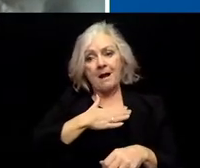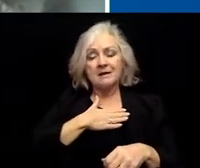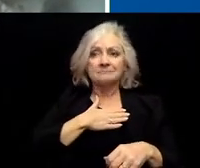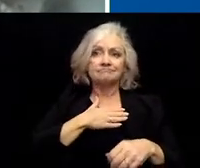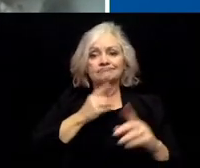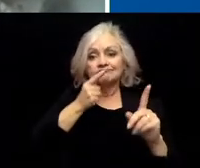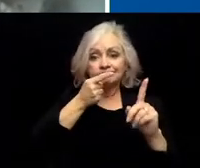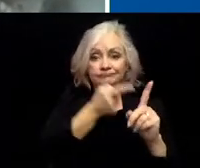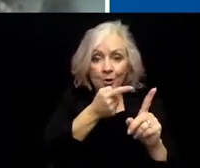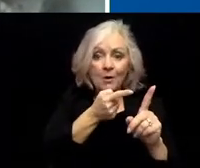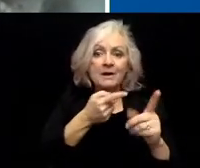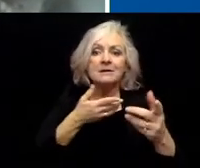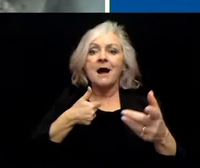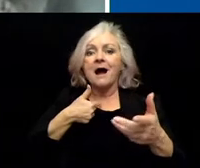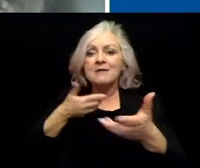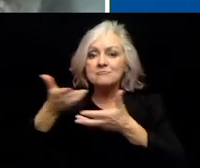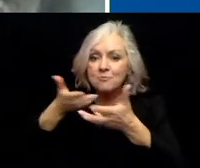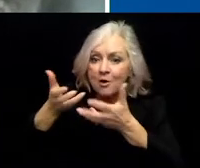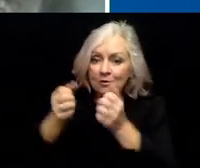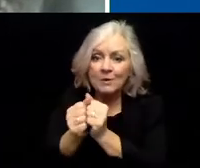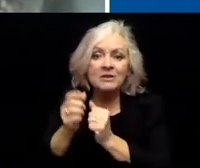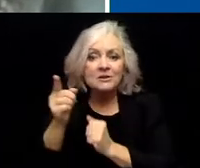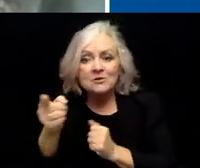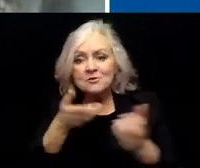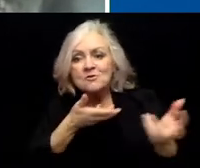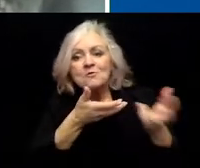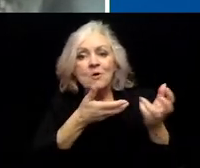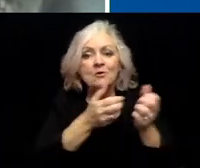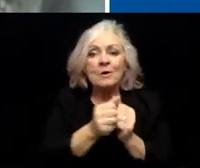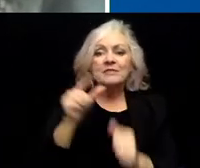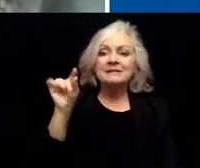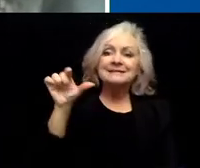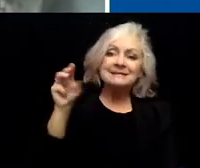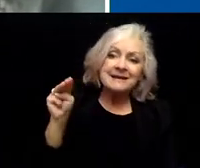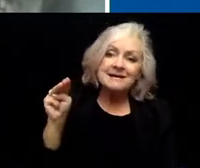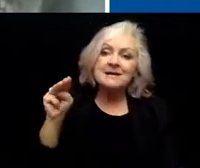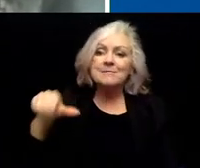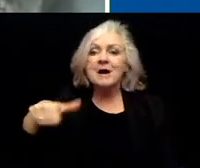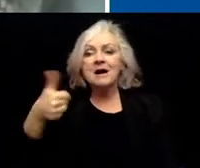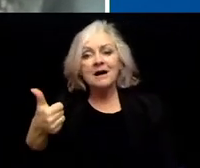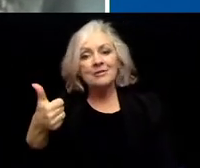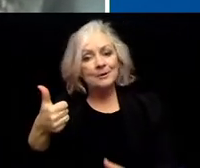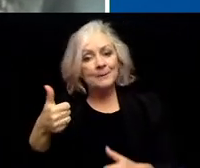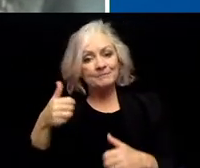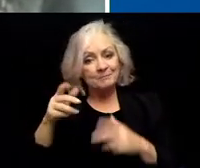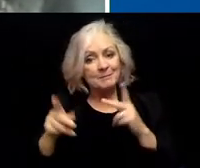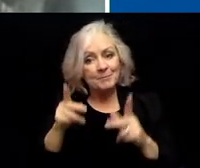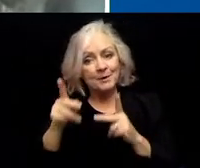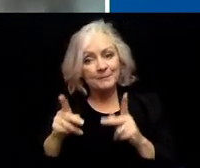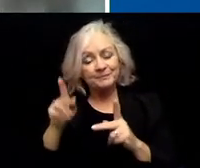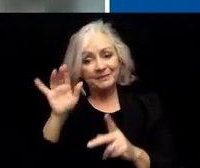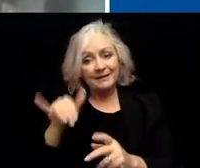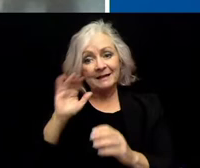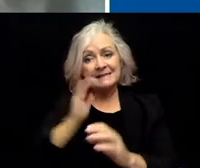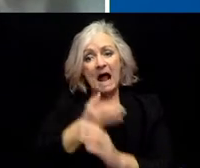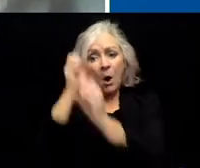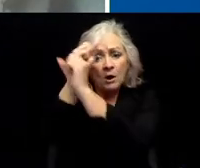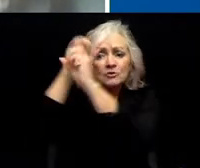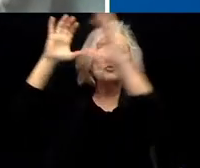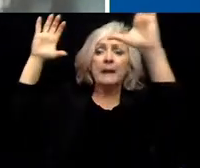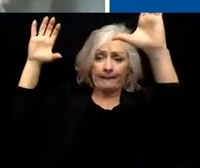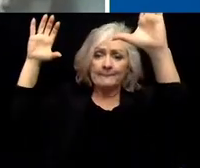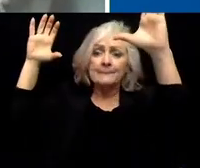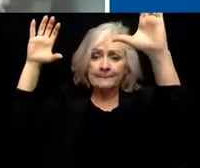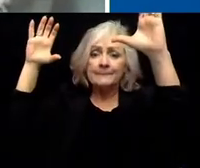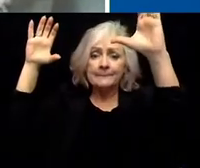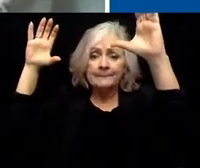people like you and Tim and so many of the people on this call, I mean, that's, I think, the vision is that we, you know, we